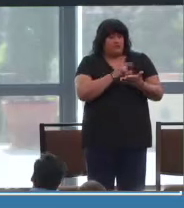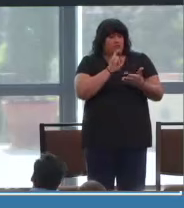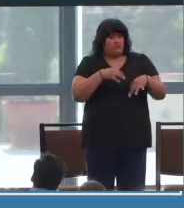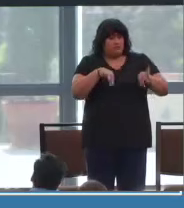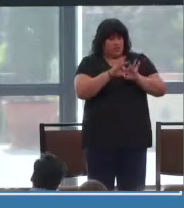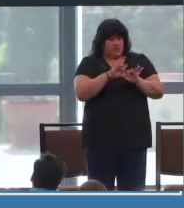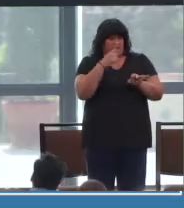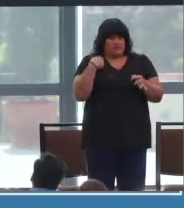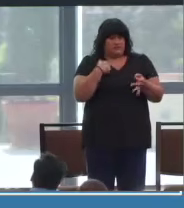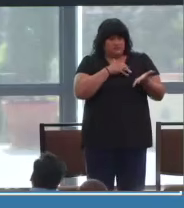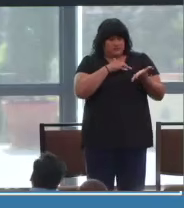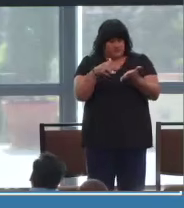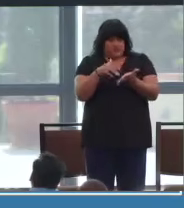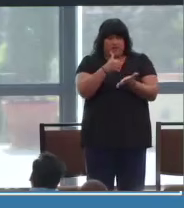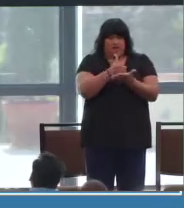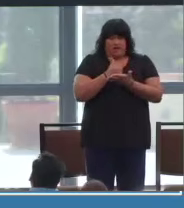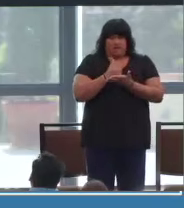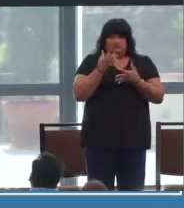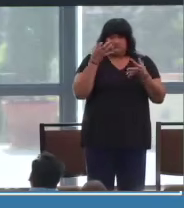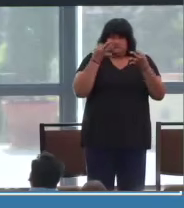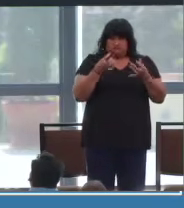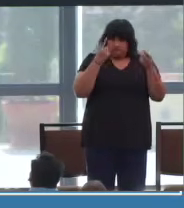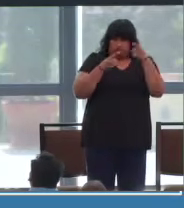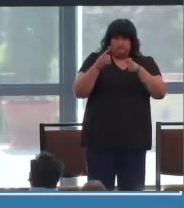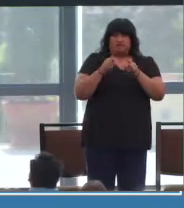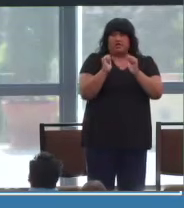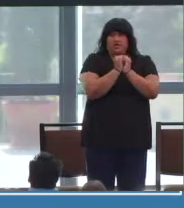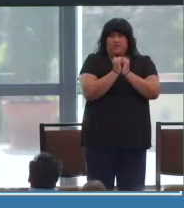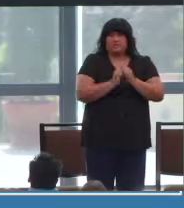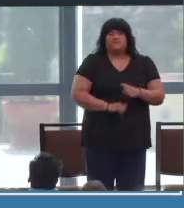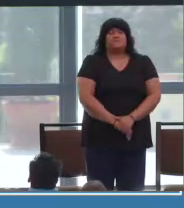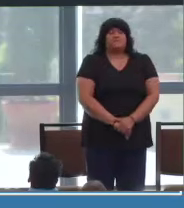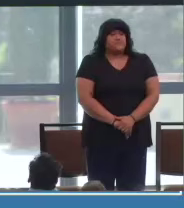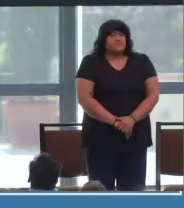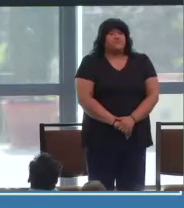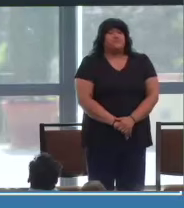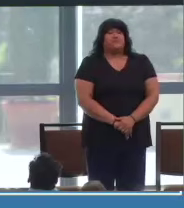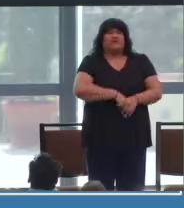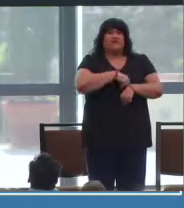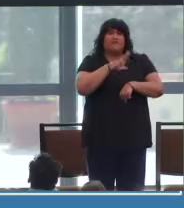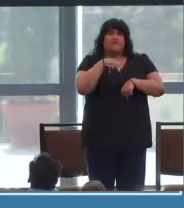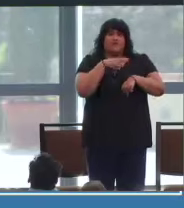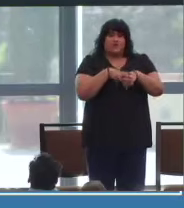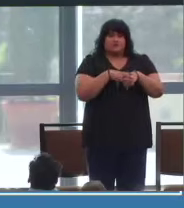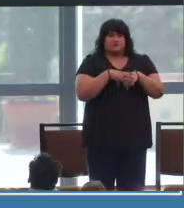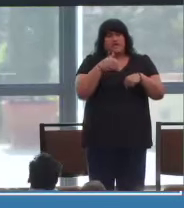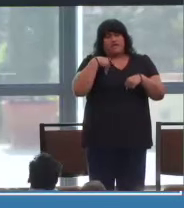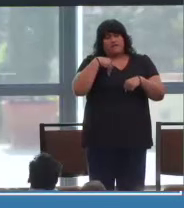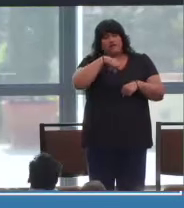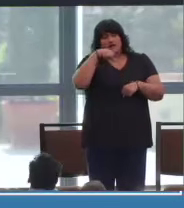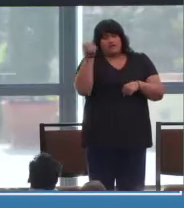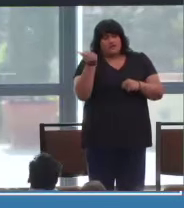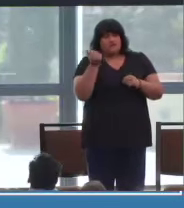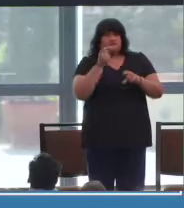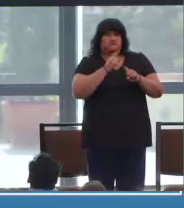make decisions together. So of course, there are other ways of